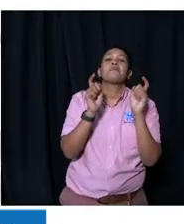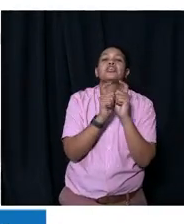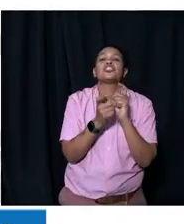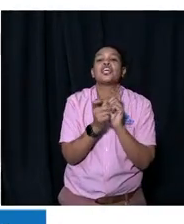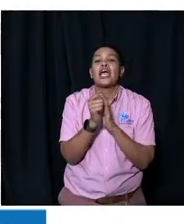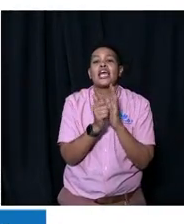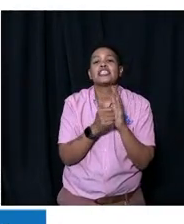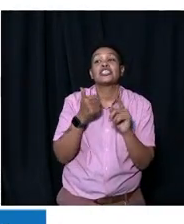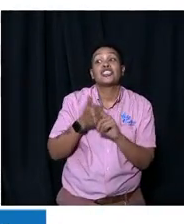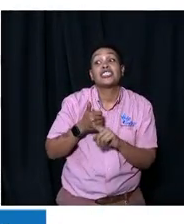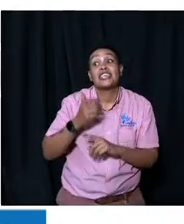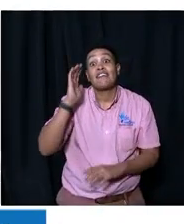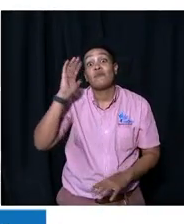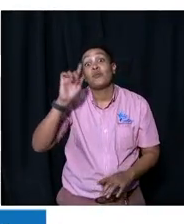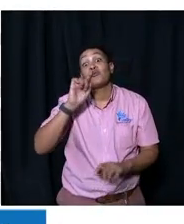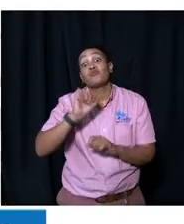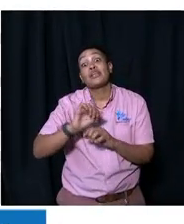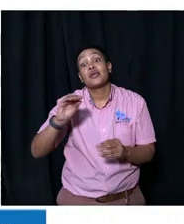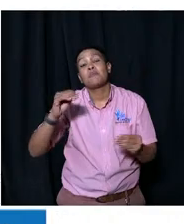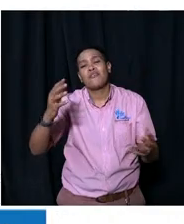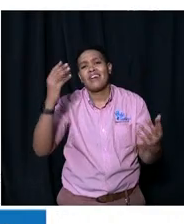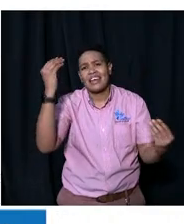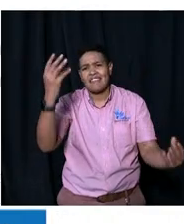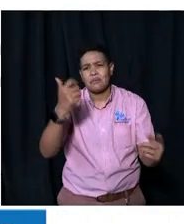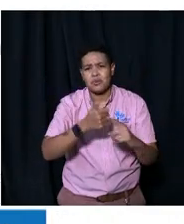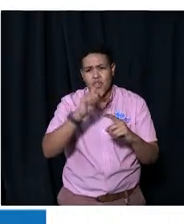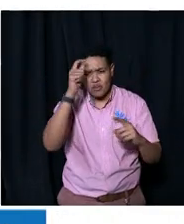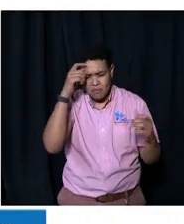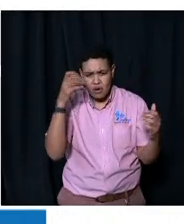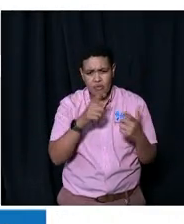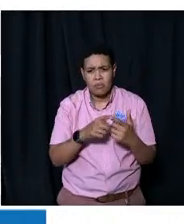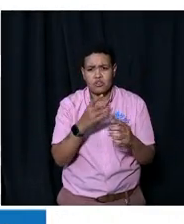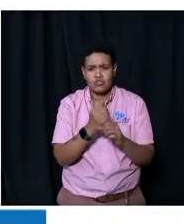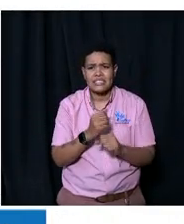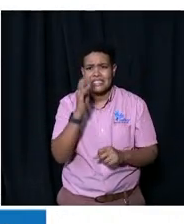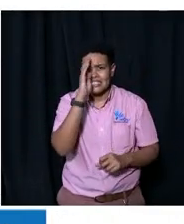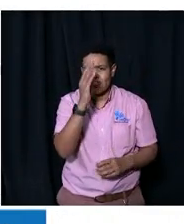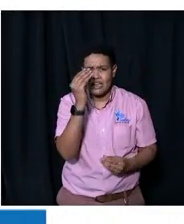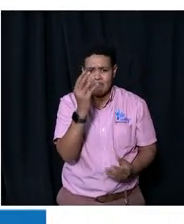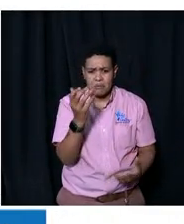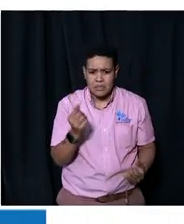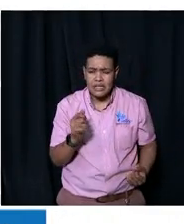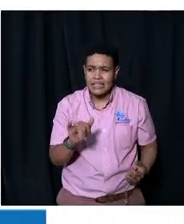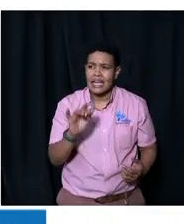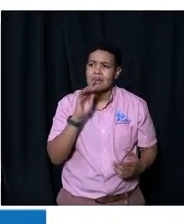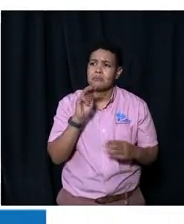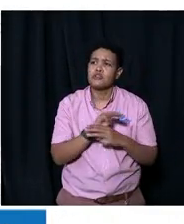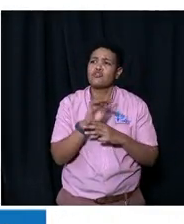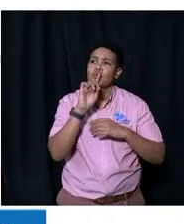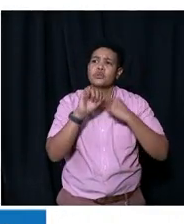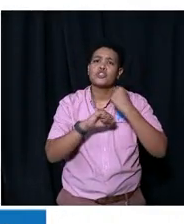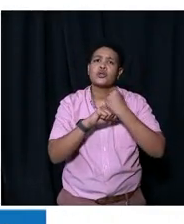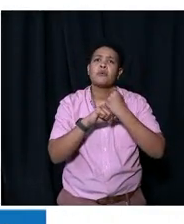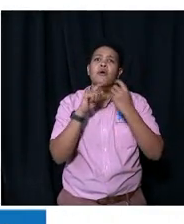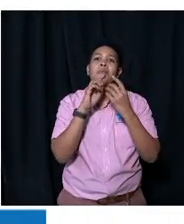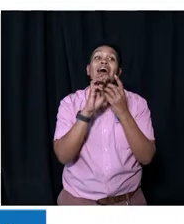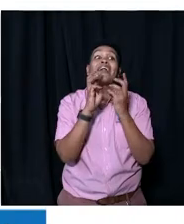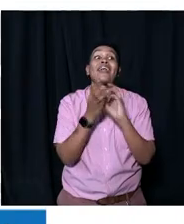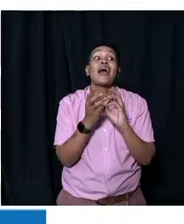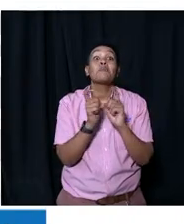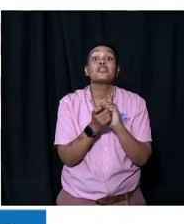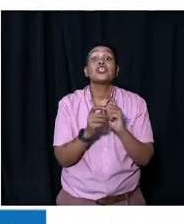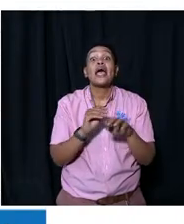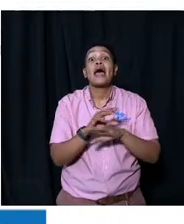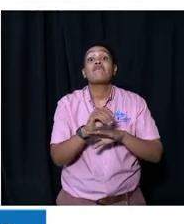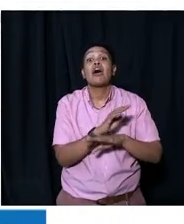agenda would provide information to the cabinet and receive directives. And that ministry would be supported by the Climate Change Advisory Board,